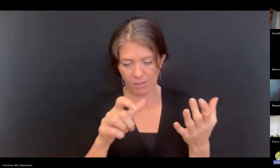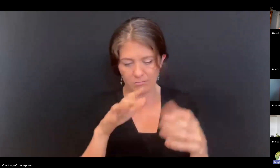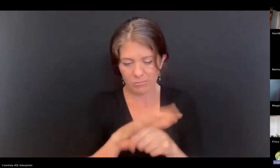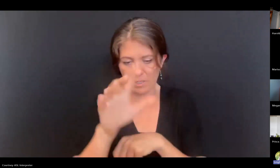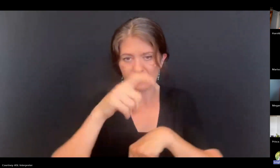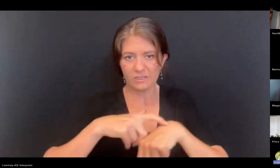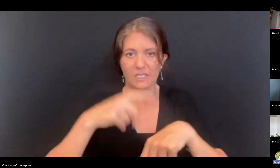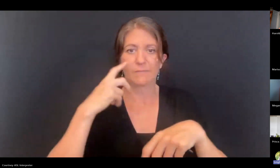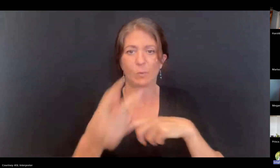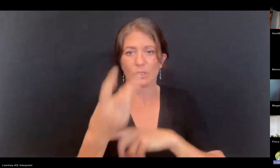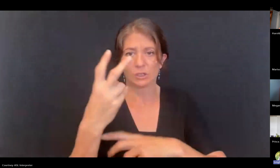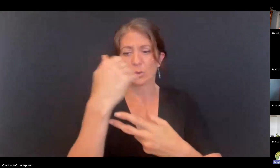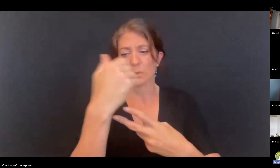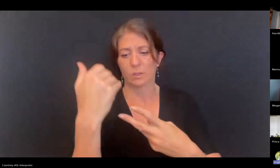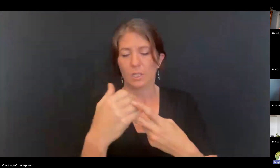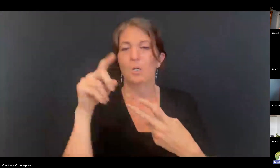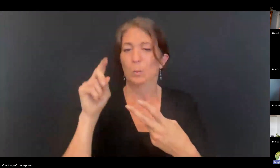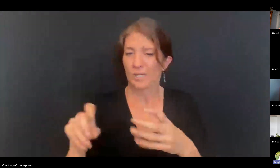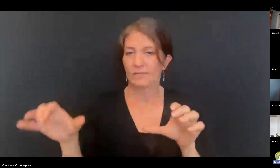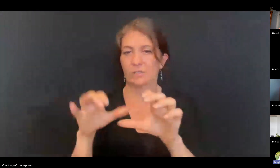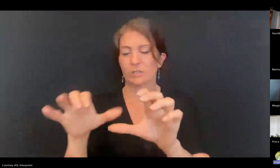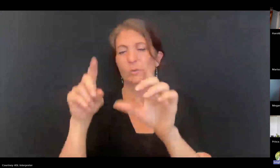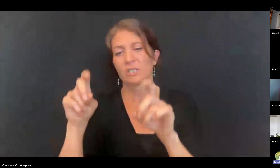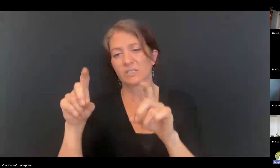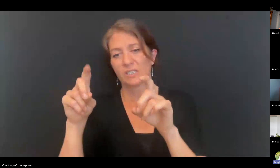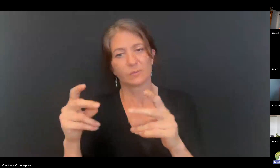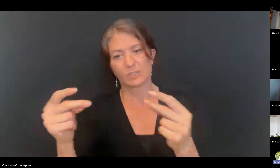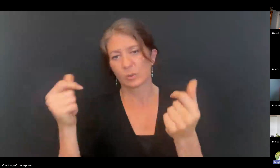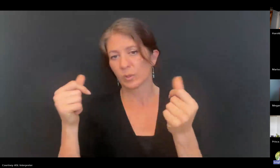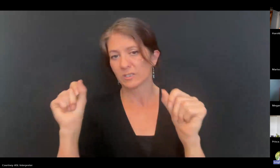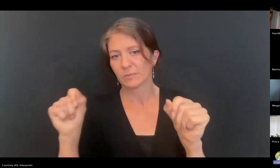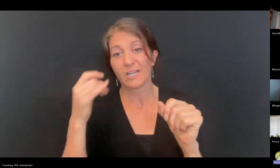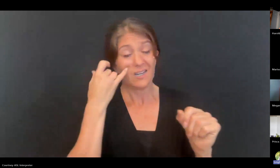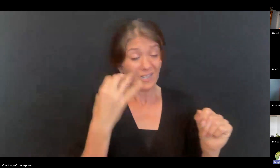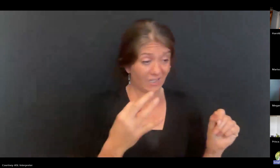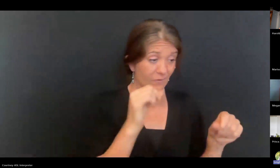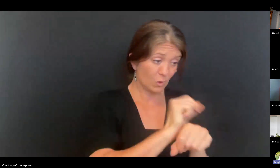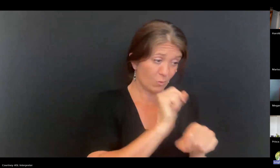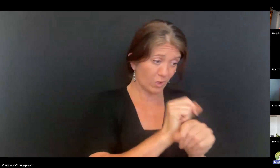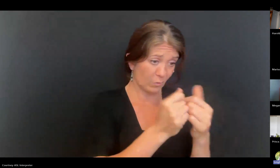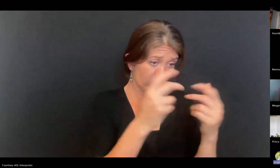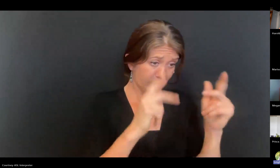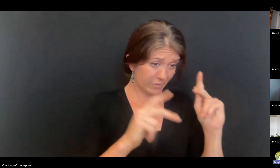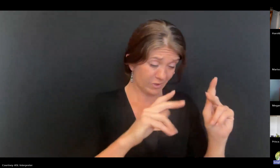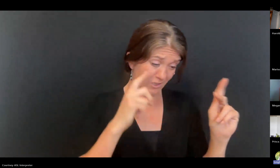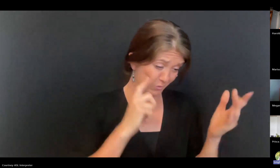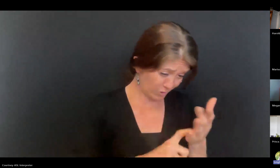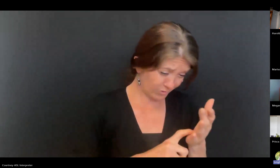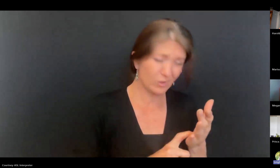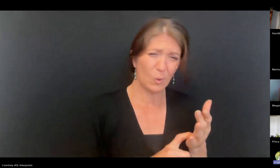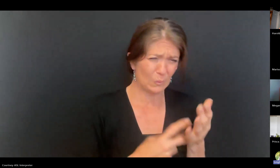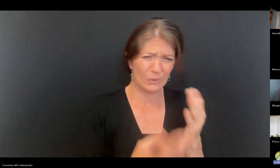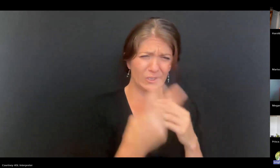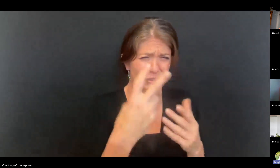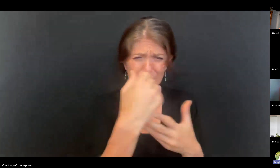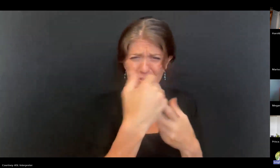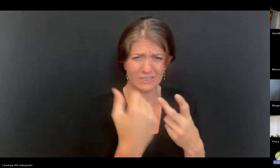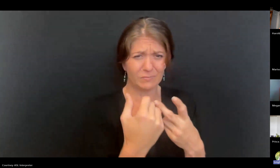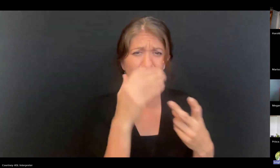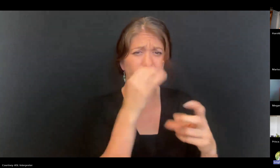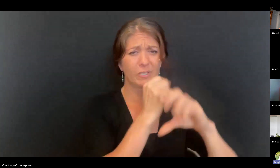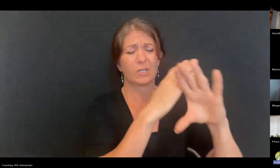assessment done as quickly as possible. So if you're working with folks and you identify that the 2 steps is going to be a barrier, please reach out